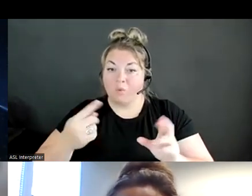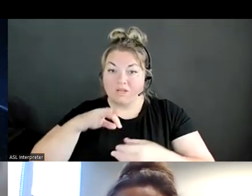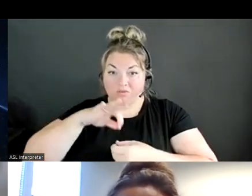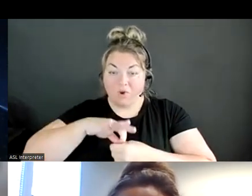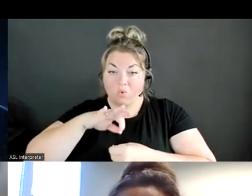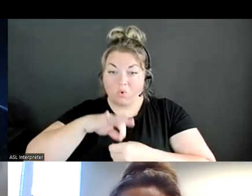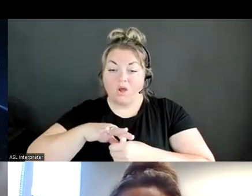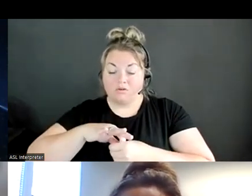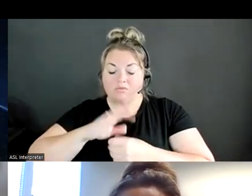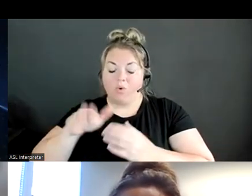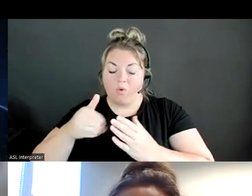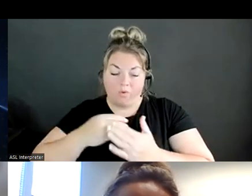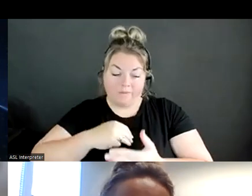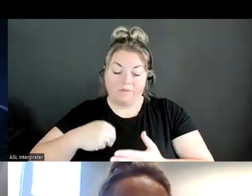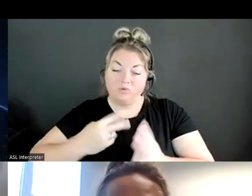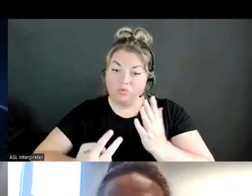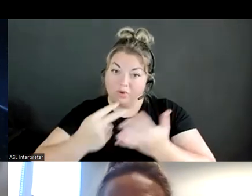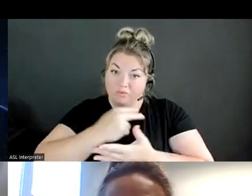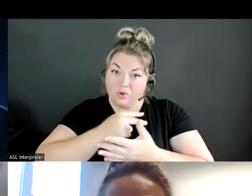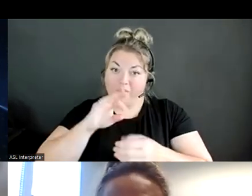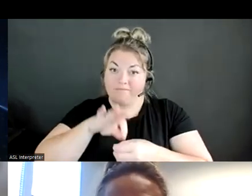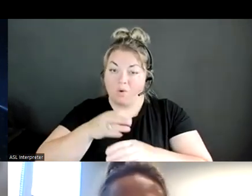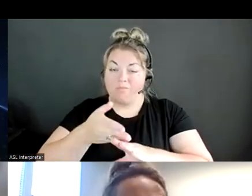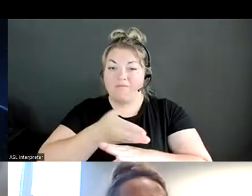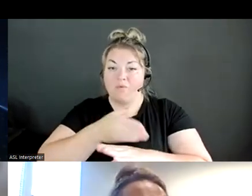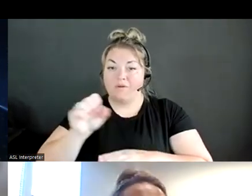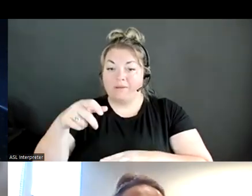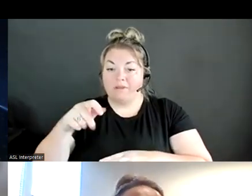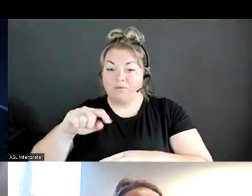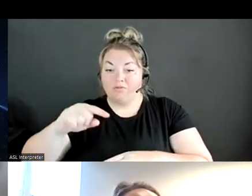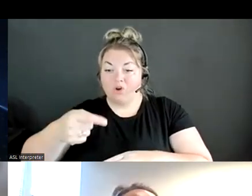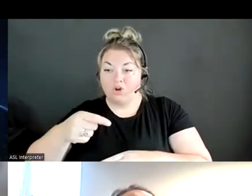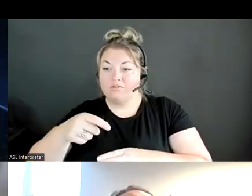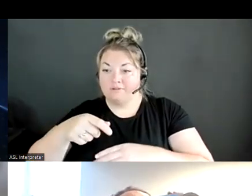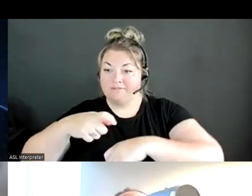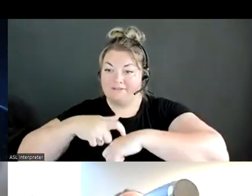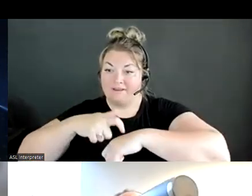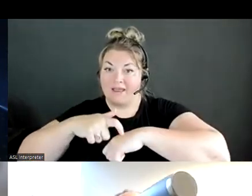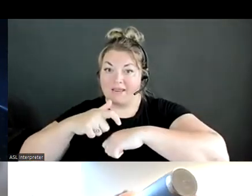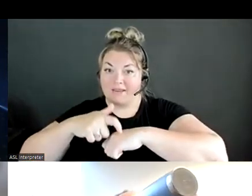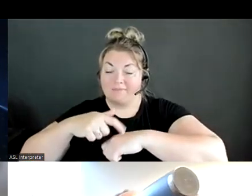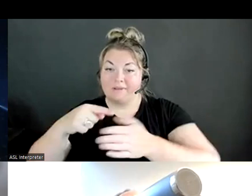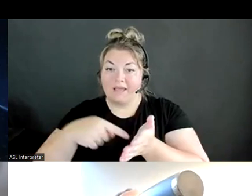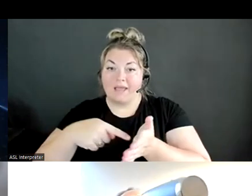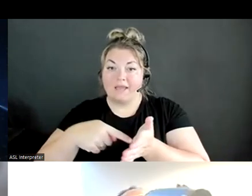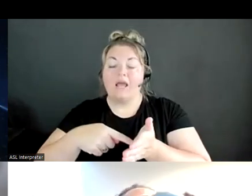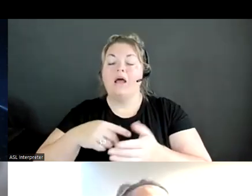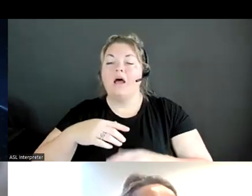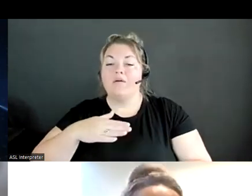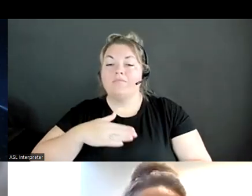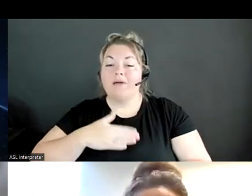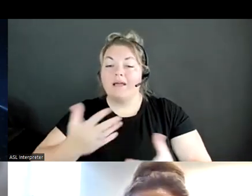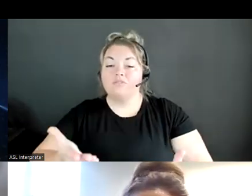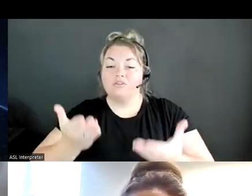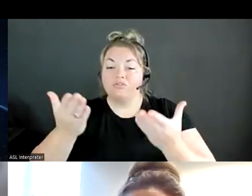or all the members to review and vote on before the September 1st deadline. My suggestion,